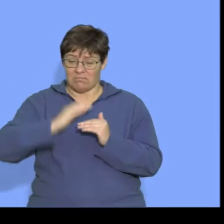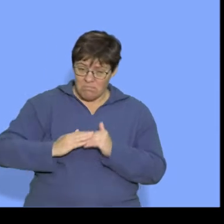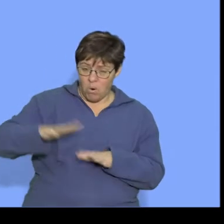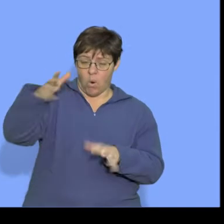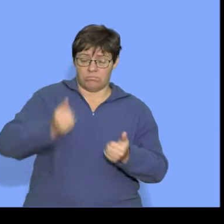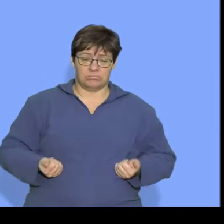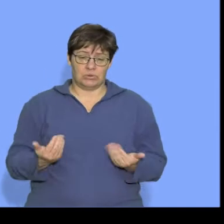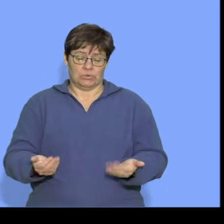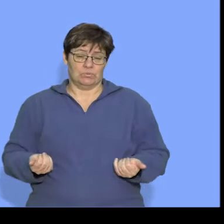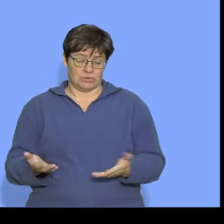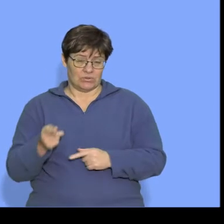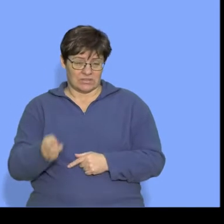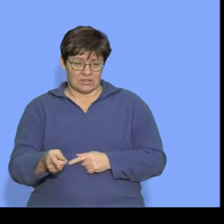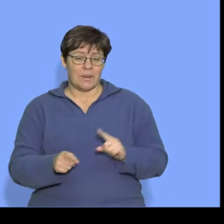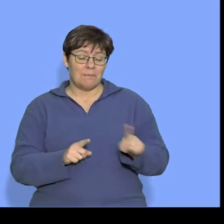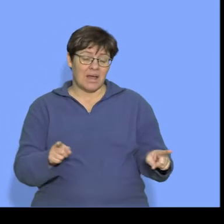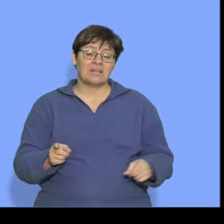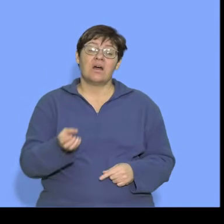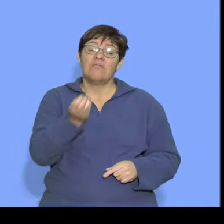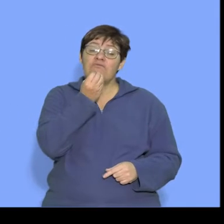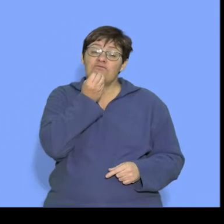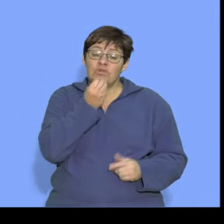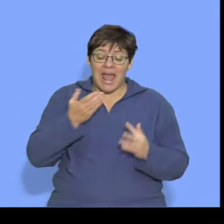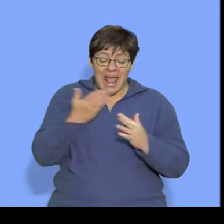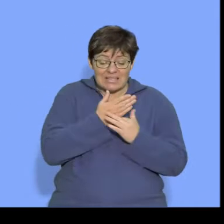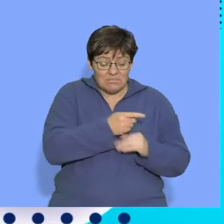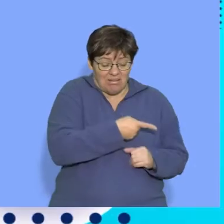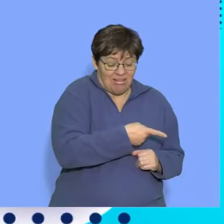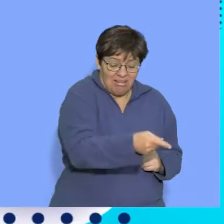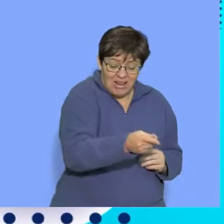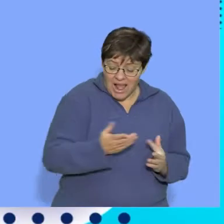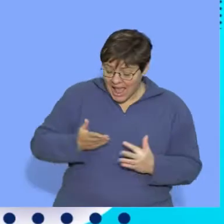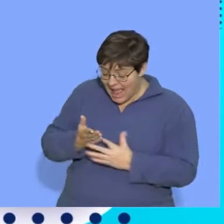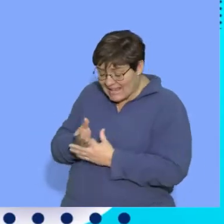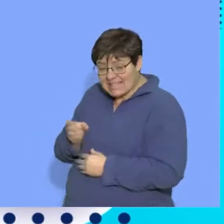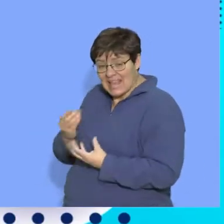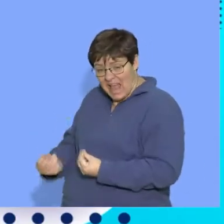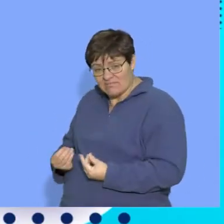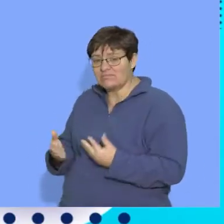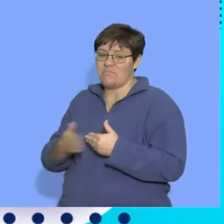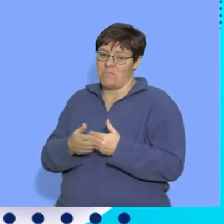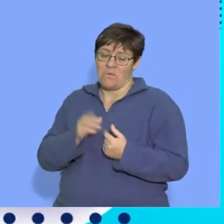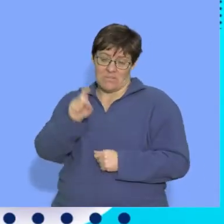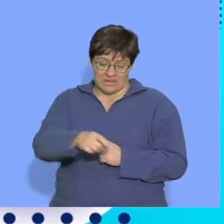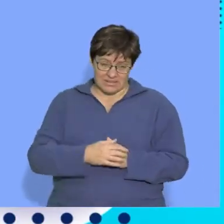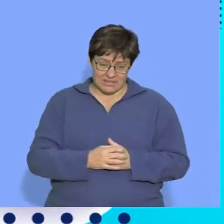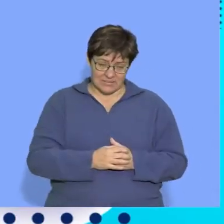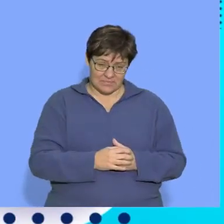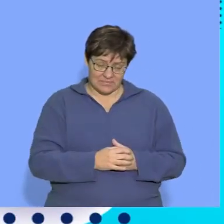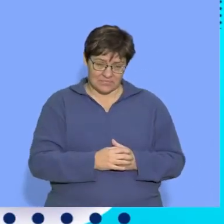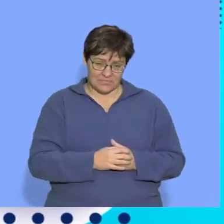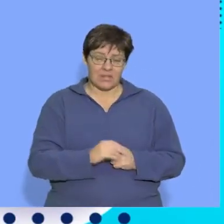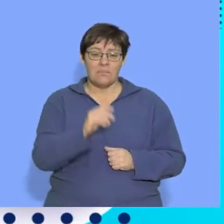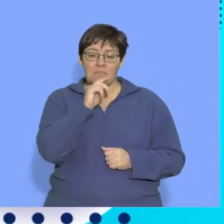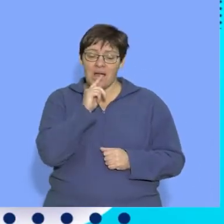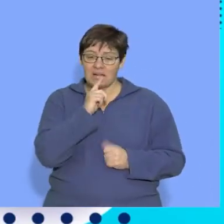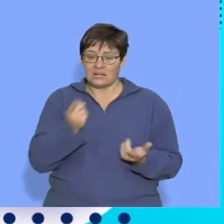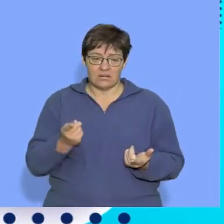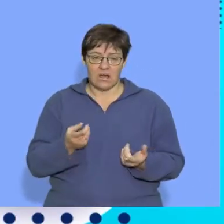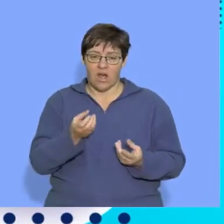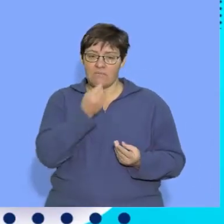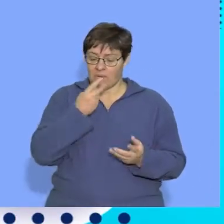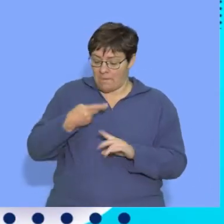make 70% more food accessible. So guys, the production of food is important, but being able to make that food accessible